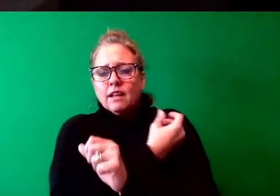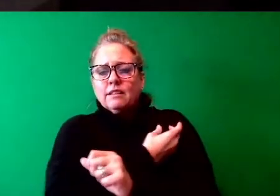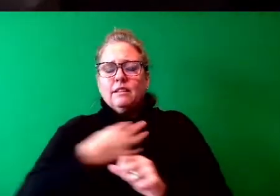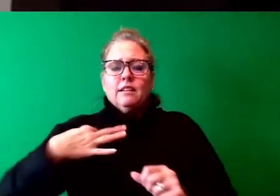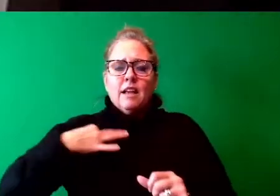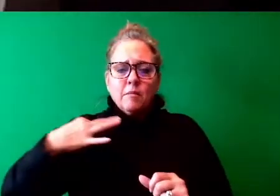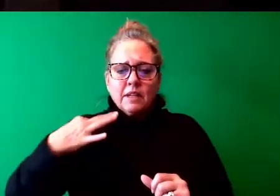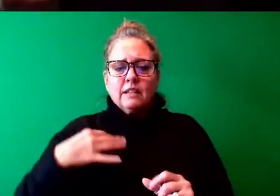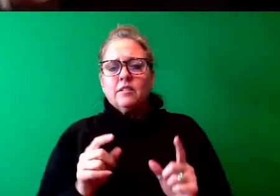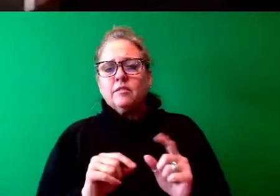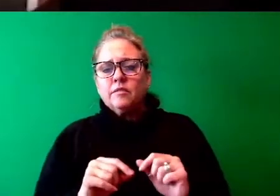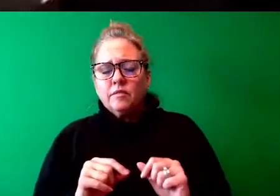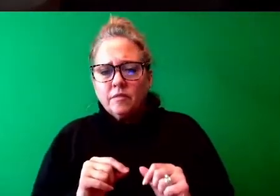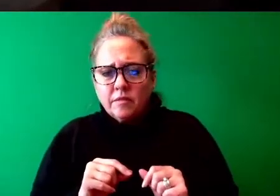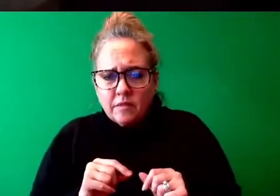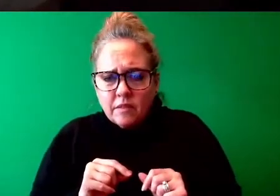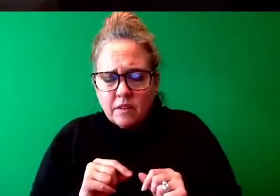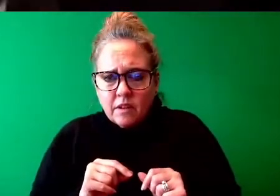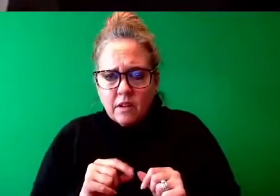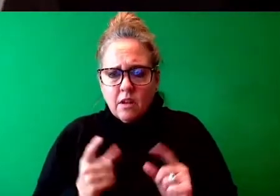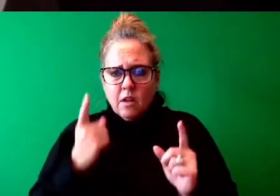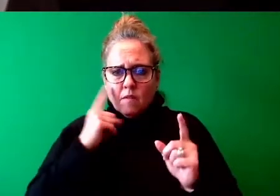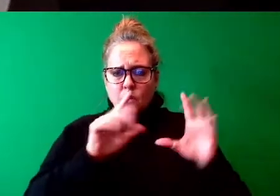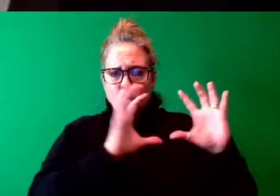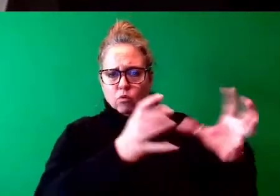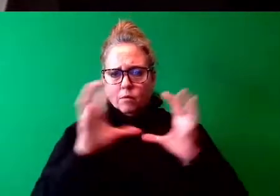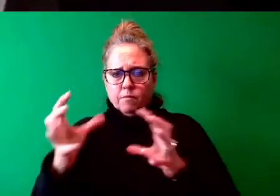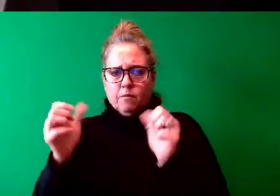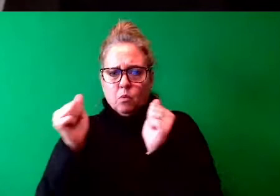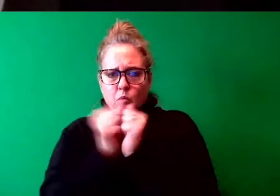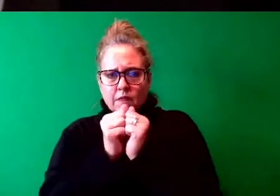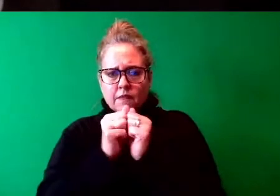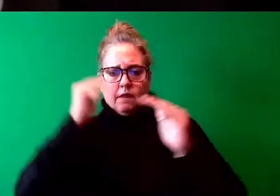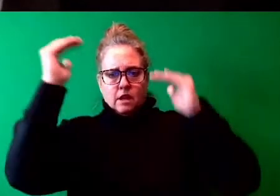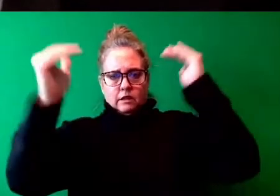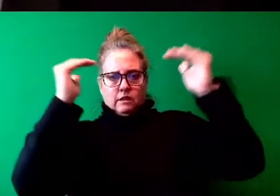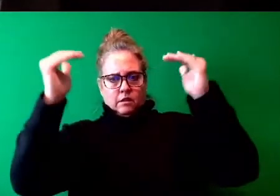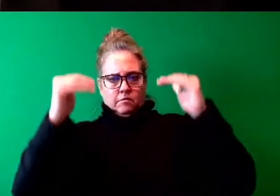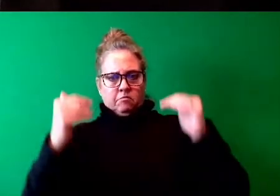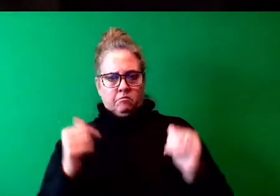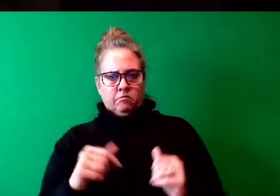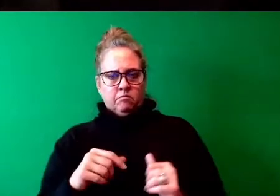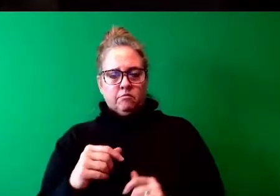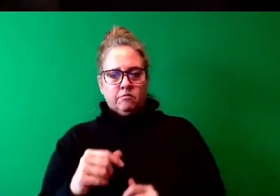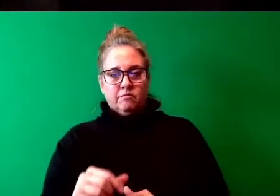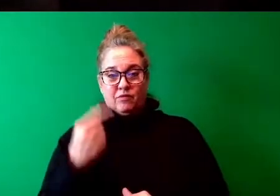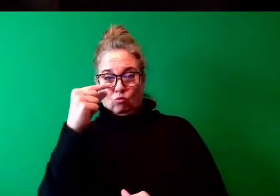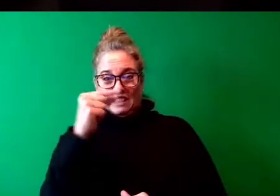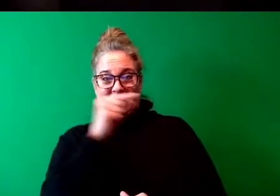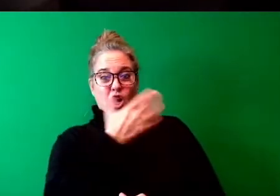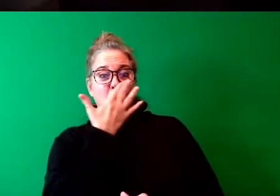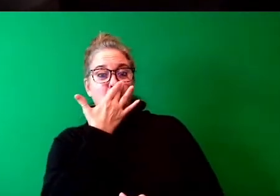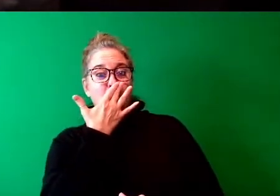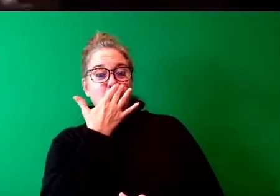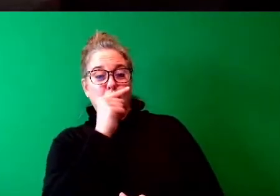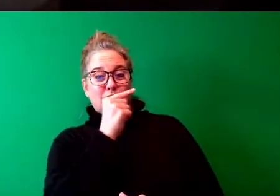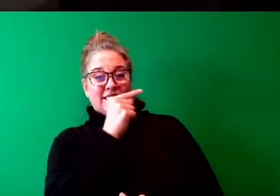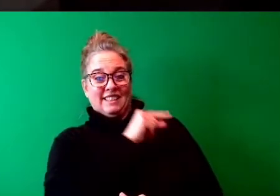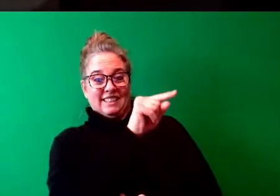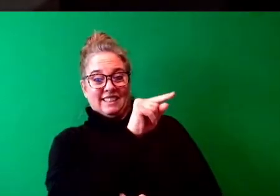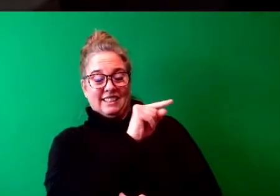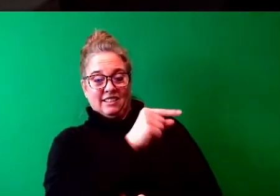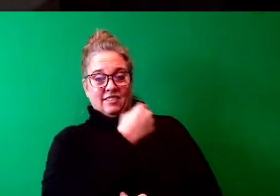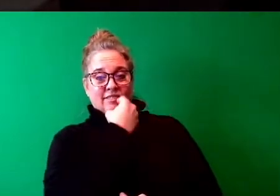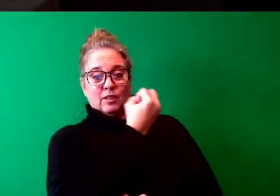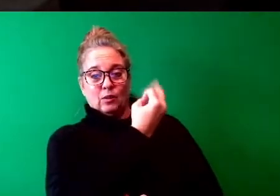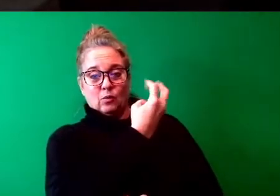vaccine eligible to be, and the 0 to 4 group compared to the adult. What we're seeing here is that green line is the